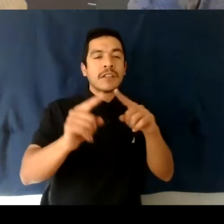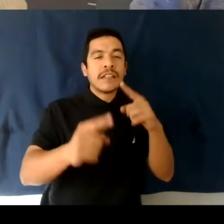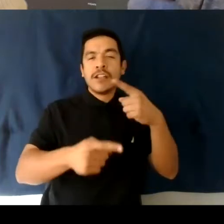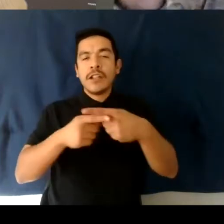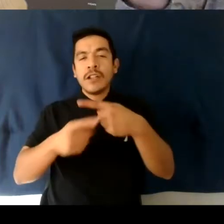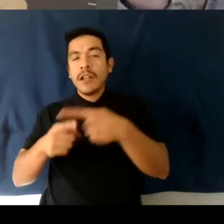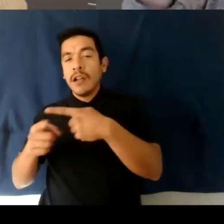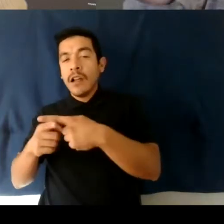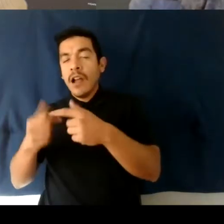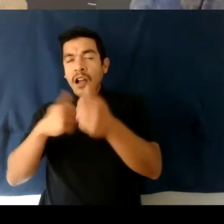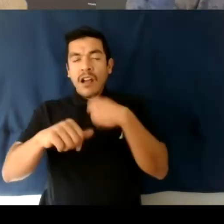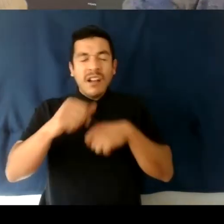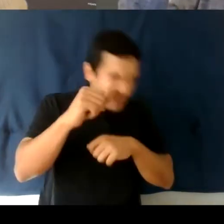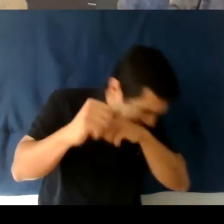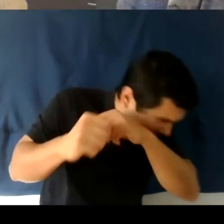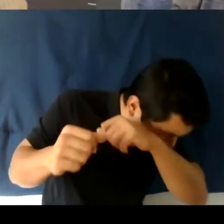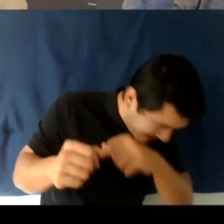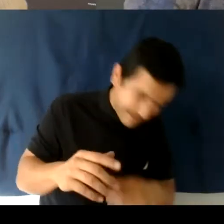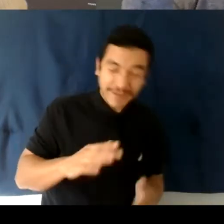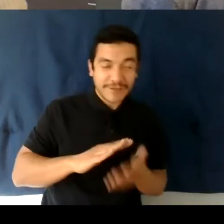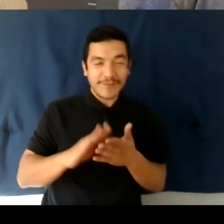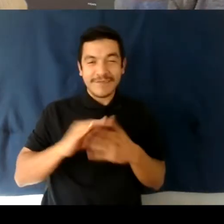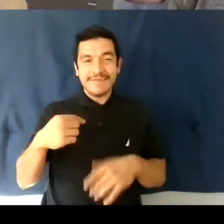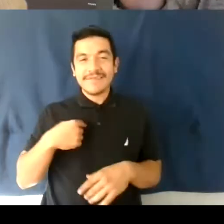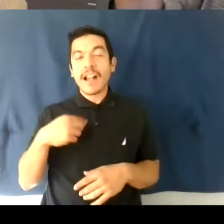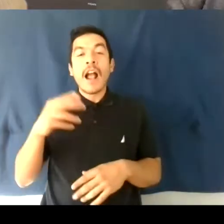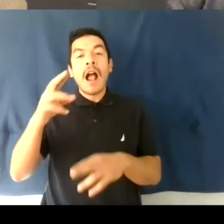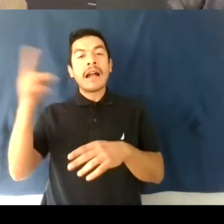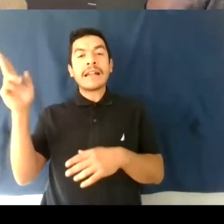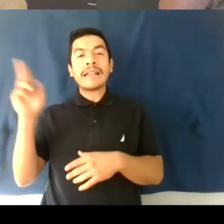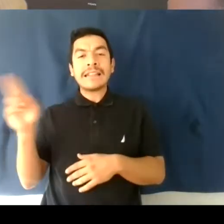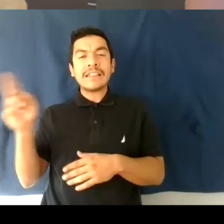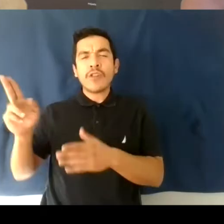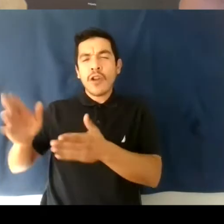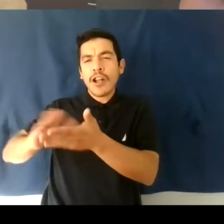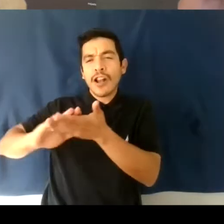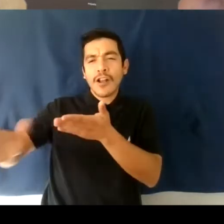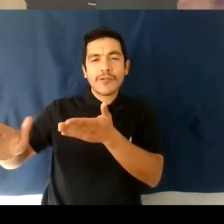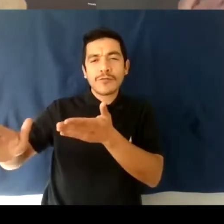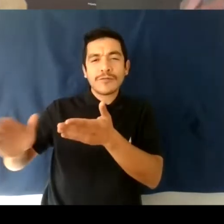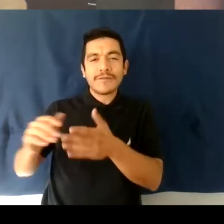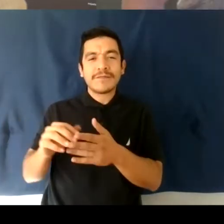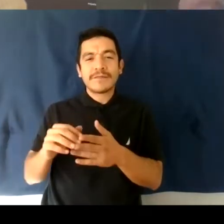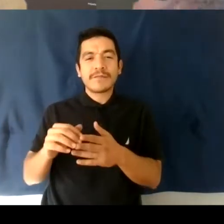um underrepresented or not underrepresented, historically excluded